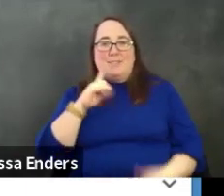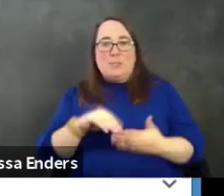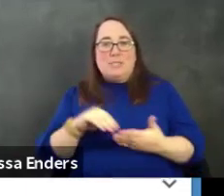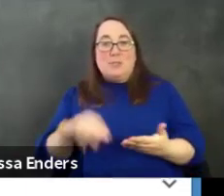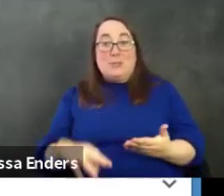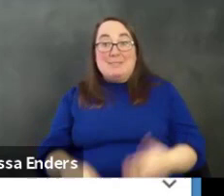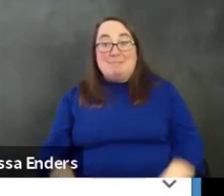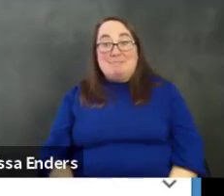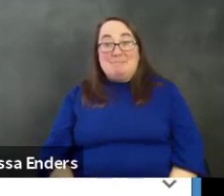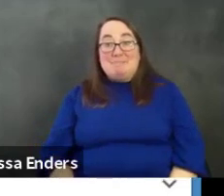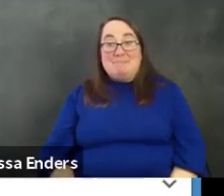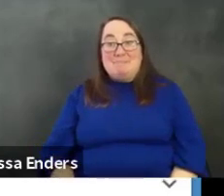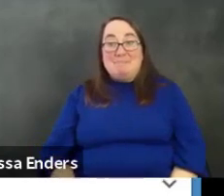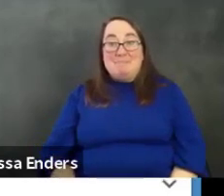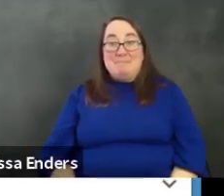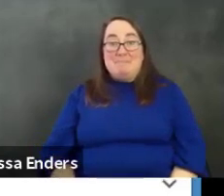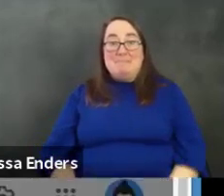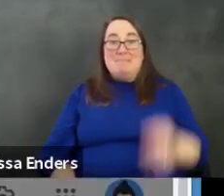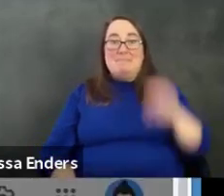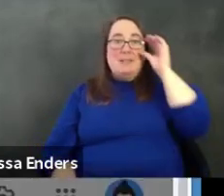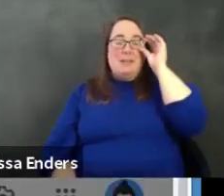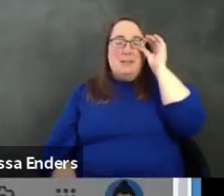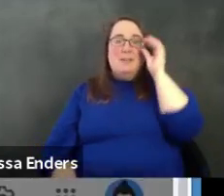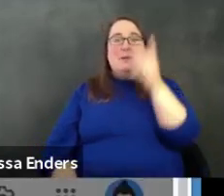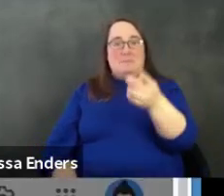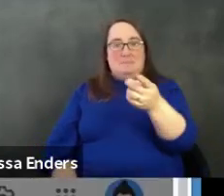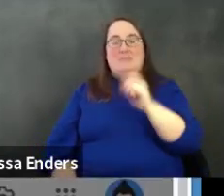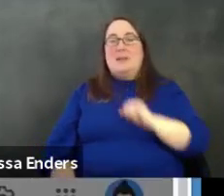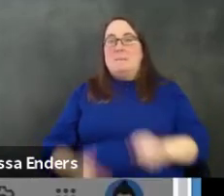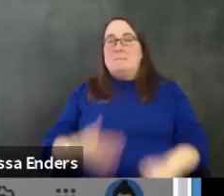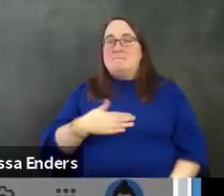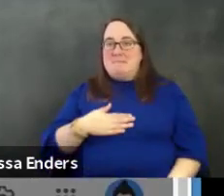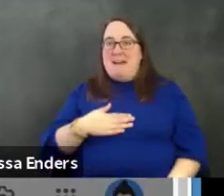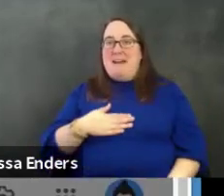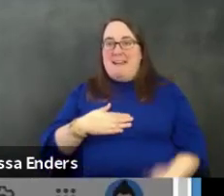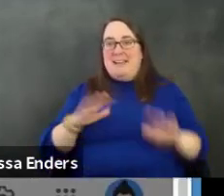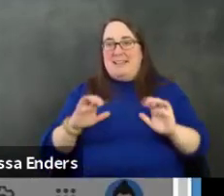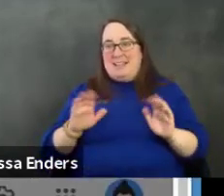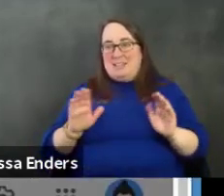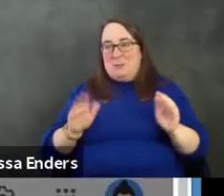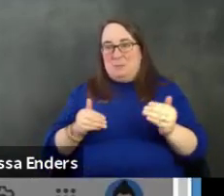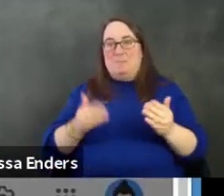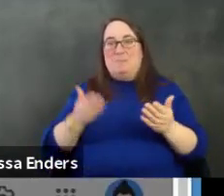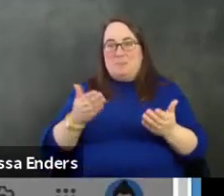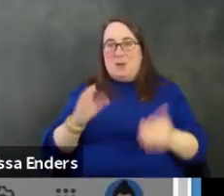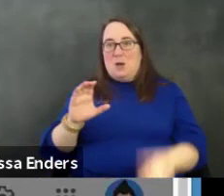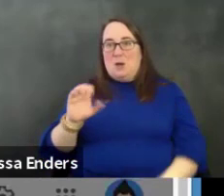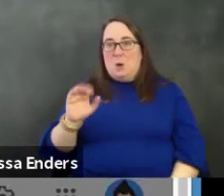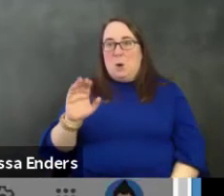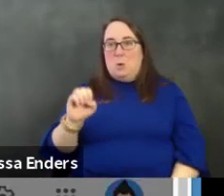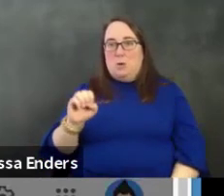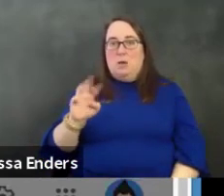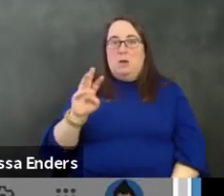resources, okay? So I'm gonna jump over here to my Google Classroom. So again, there's that code,